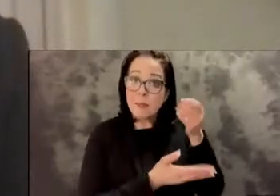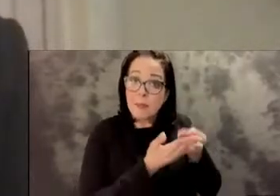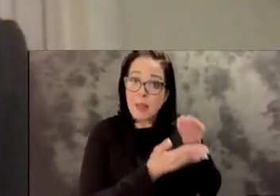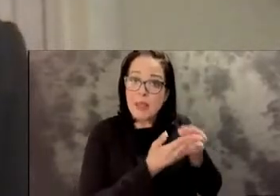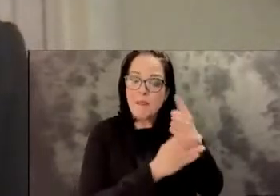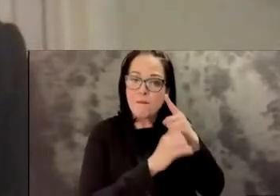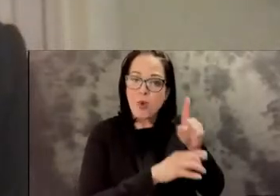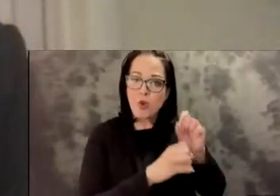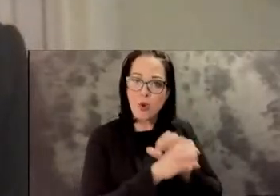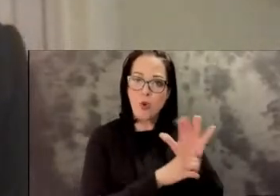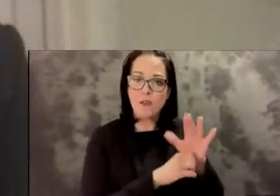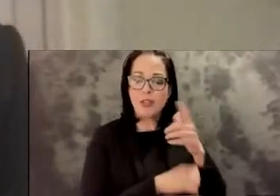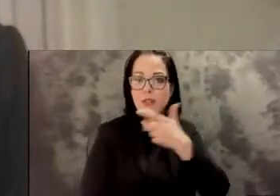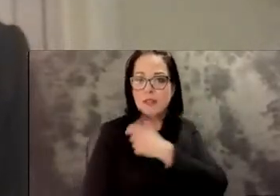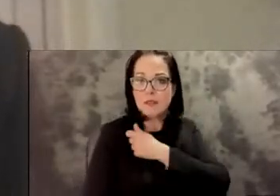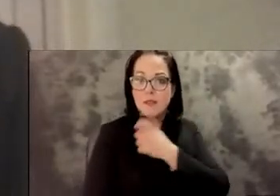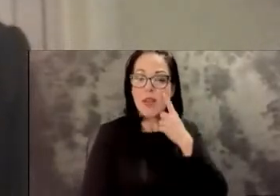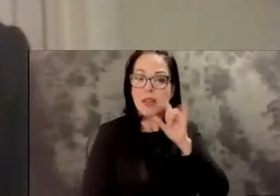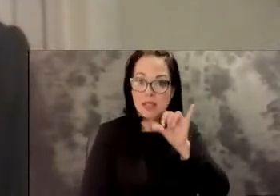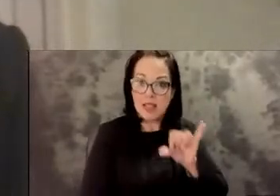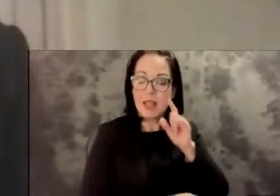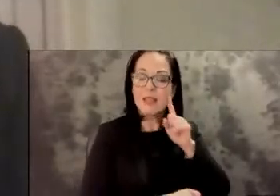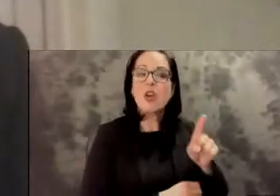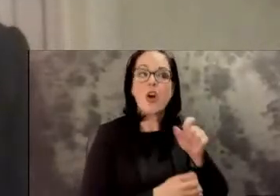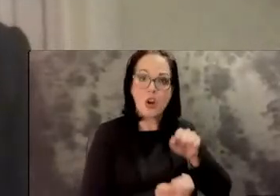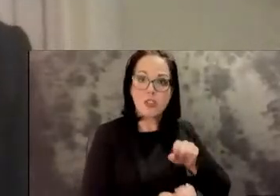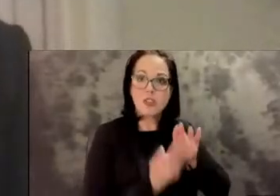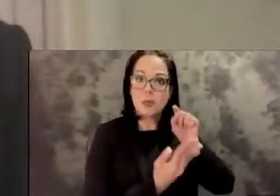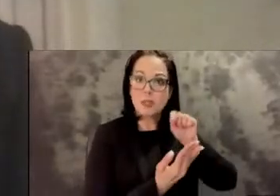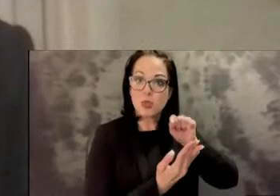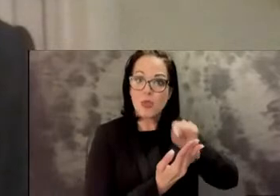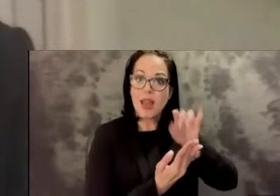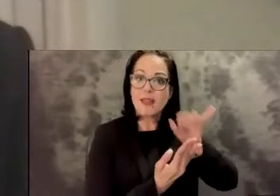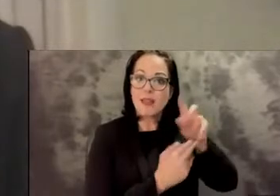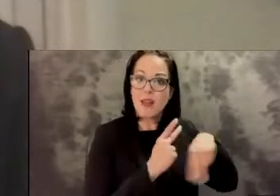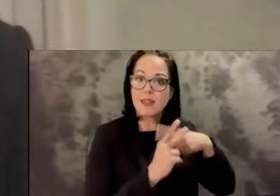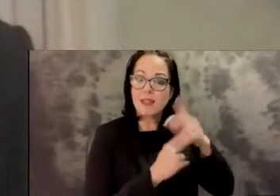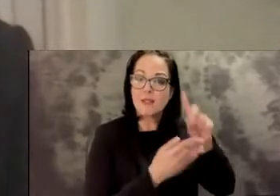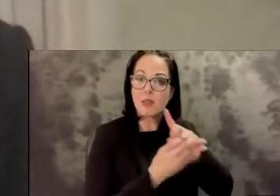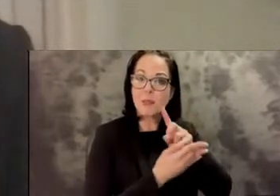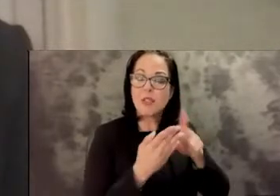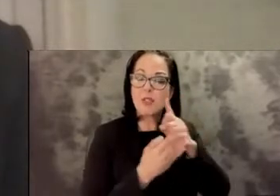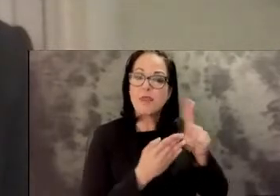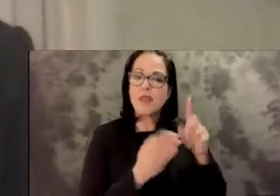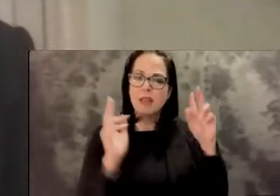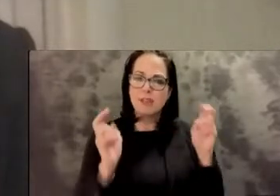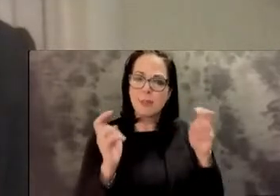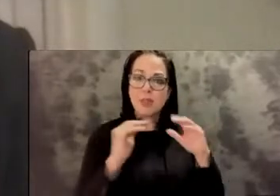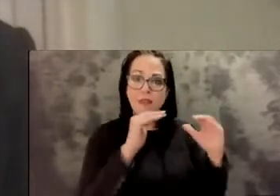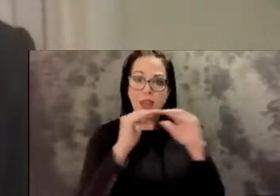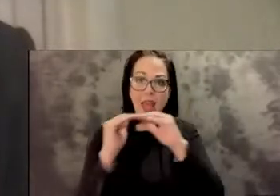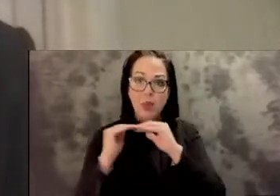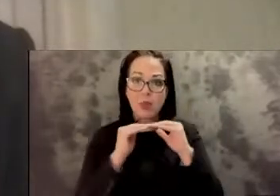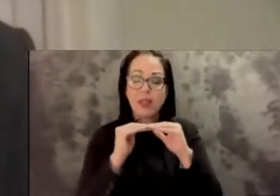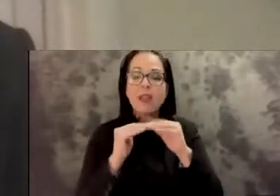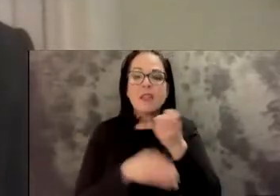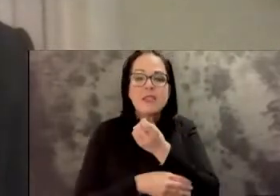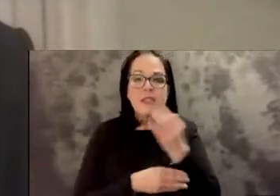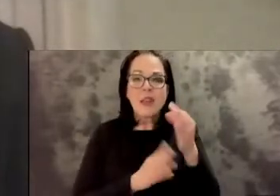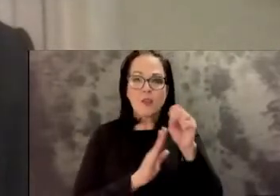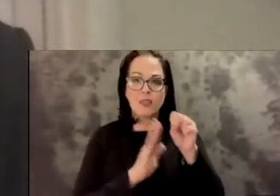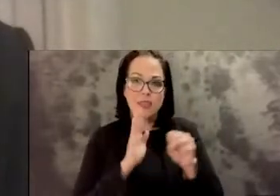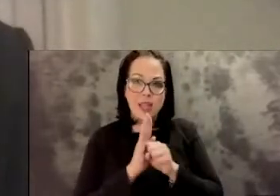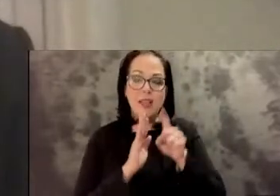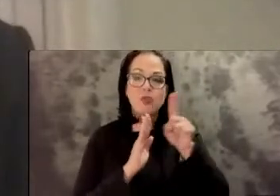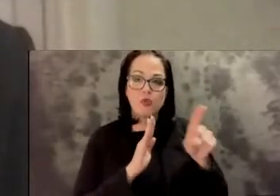these non-discrimination requirements. Despite this, the focus on equity has encouraged several states to discriminate based on race, color, and